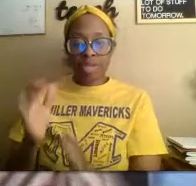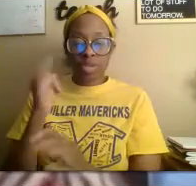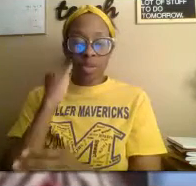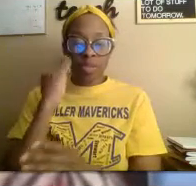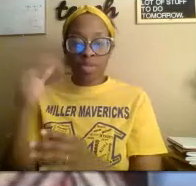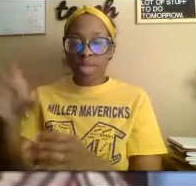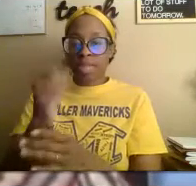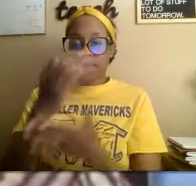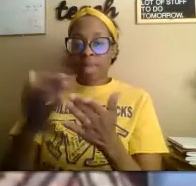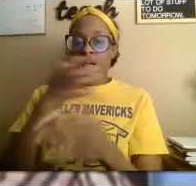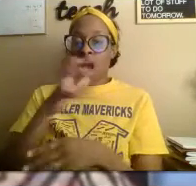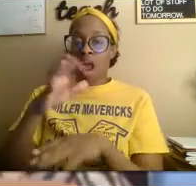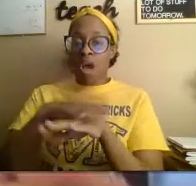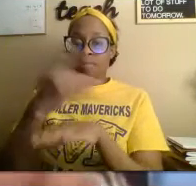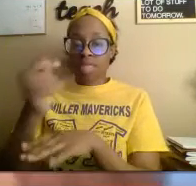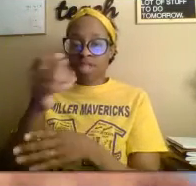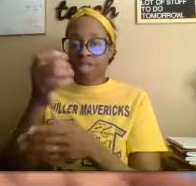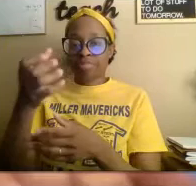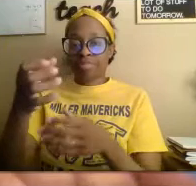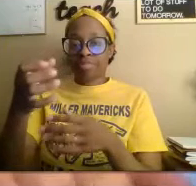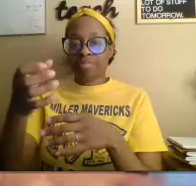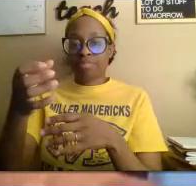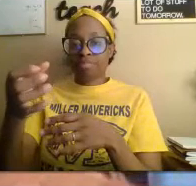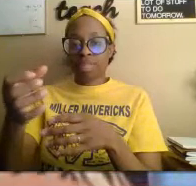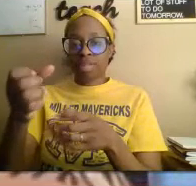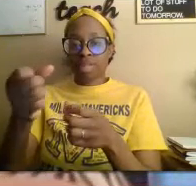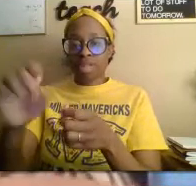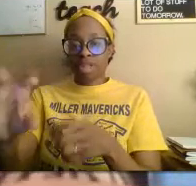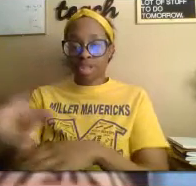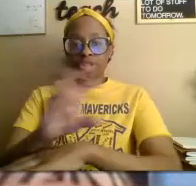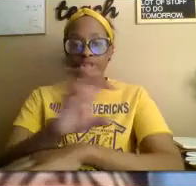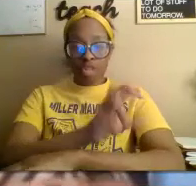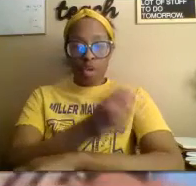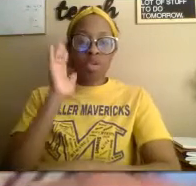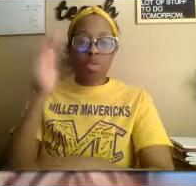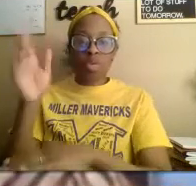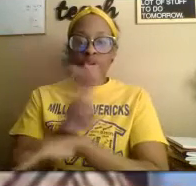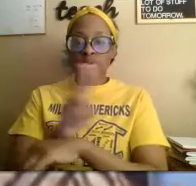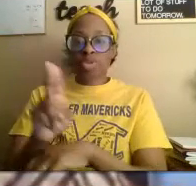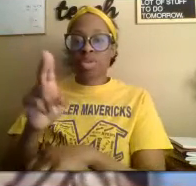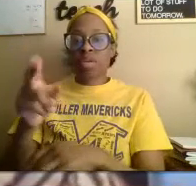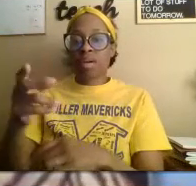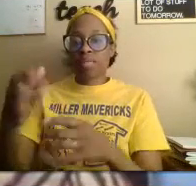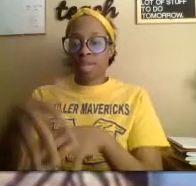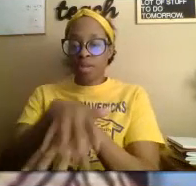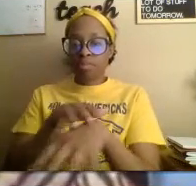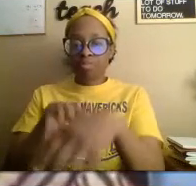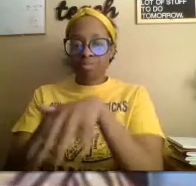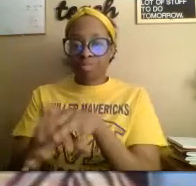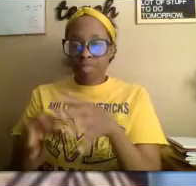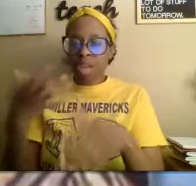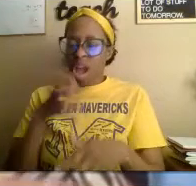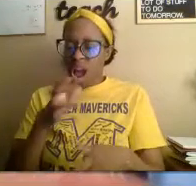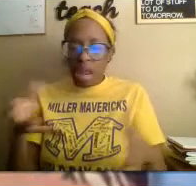hot off of the stove, you might use an oven mitt because it's not going to burn you. That heat energy is not going to